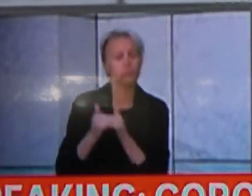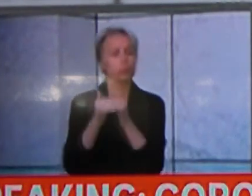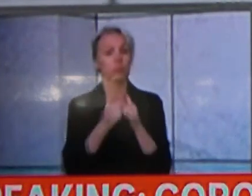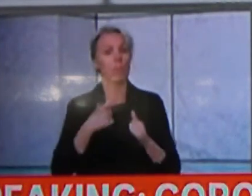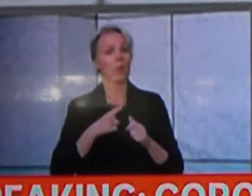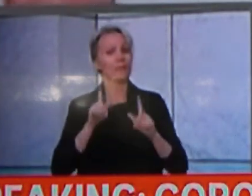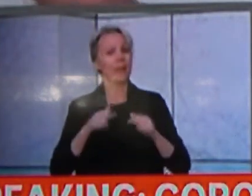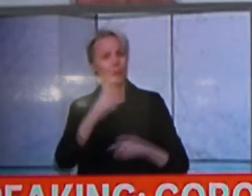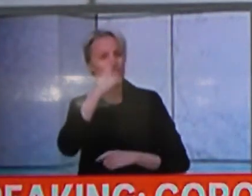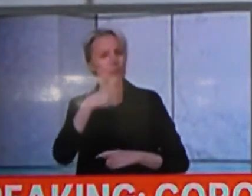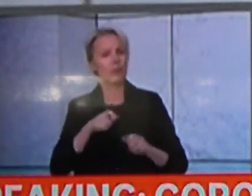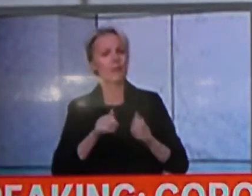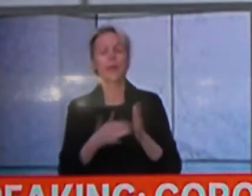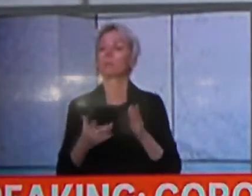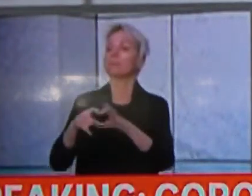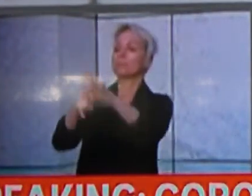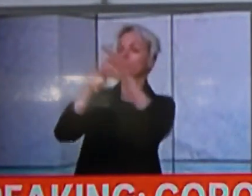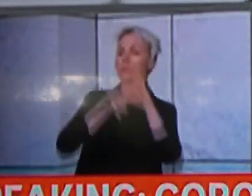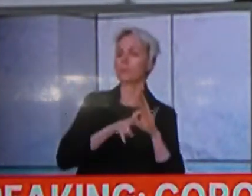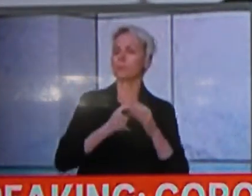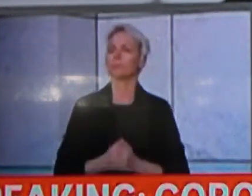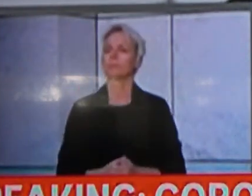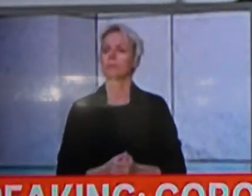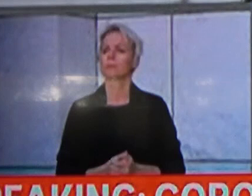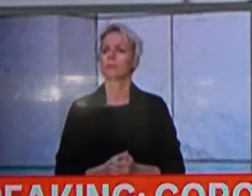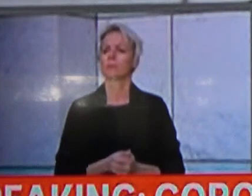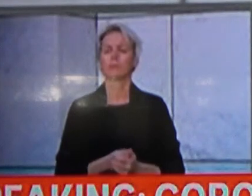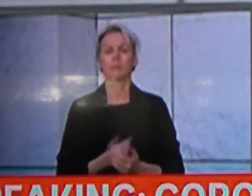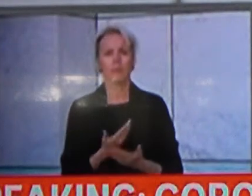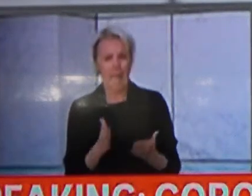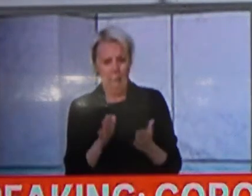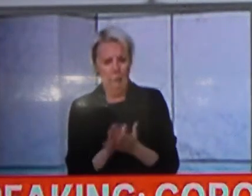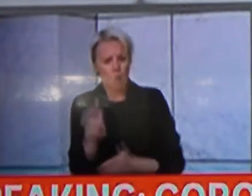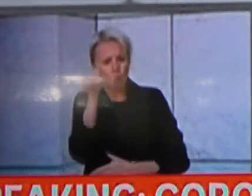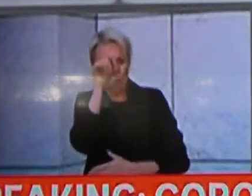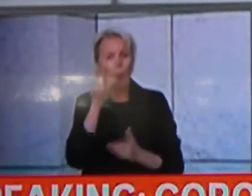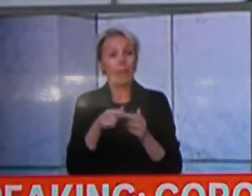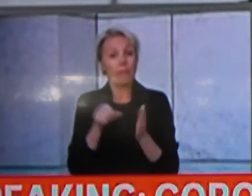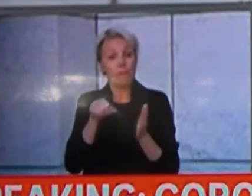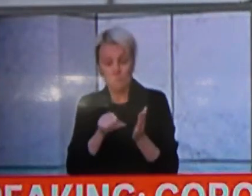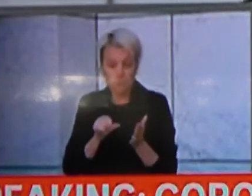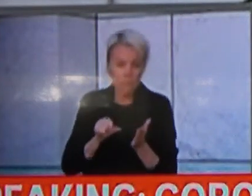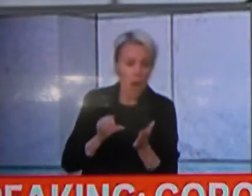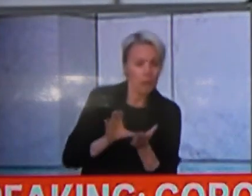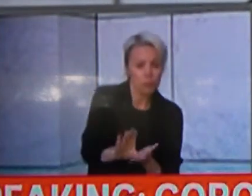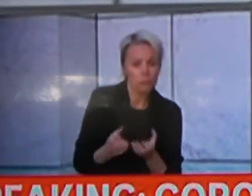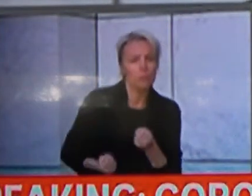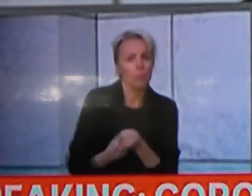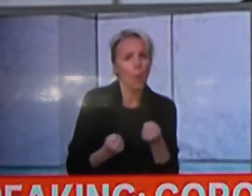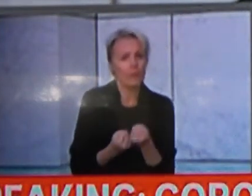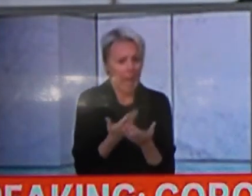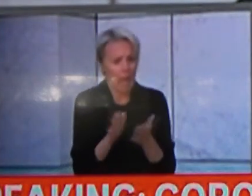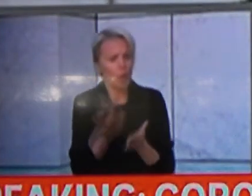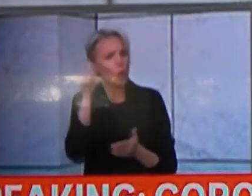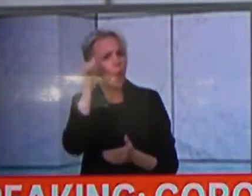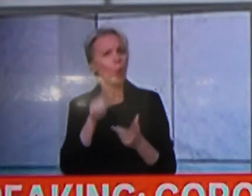Cabinet continues to work on these. Shane. What is the measure of success for the package you've just announced? Do you have a forecast from Treasury in terms of